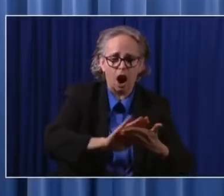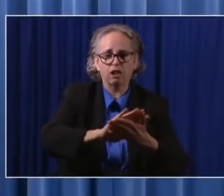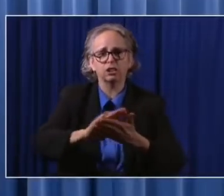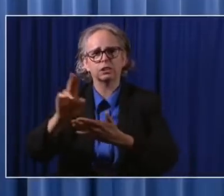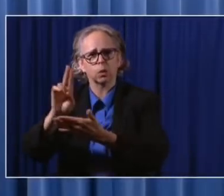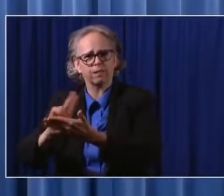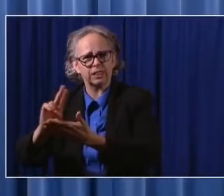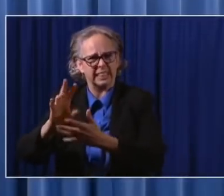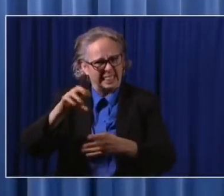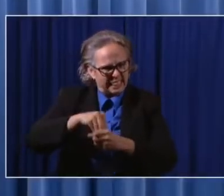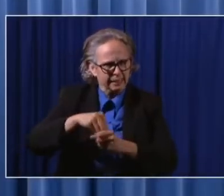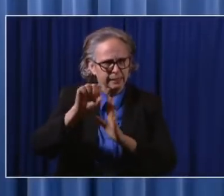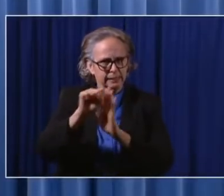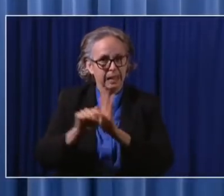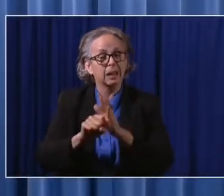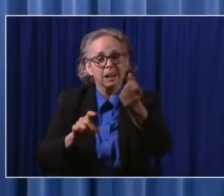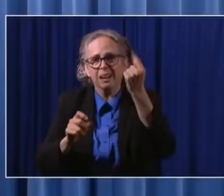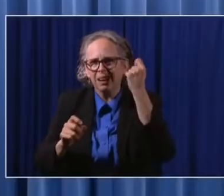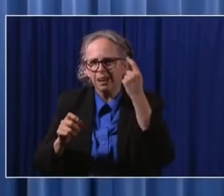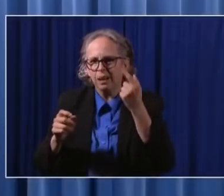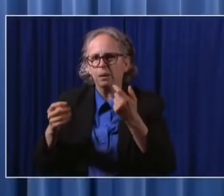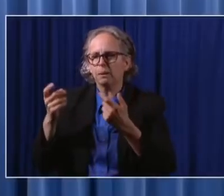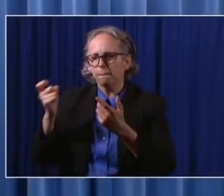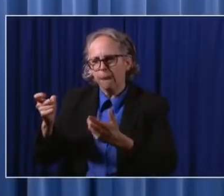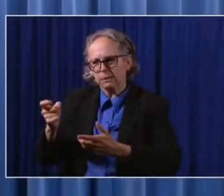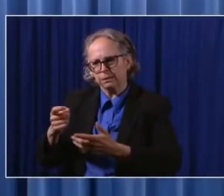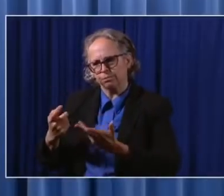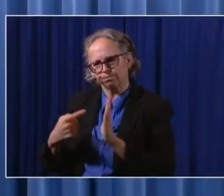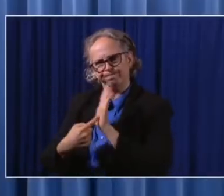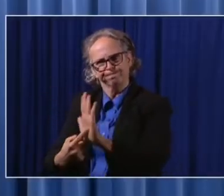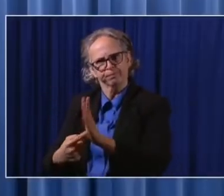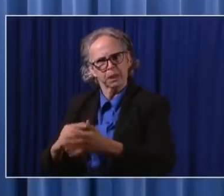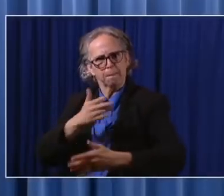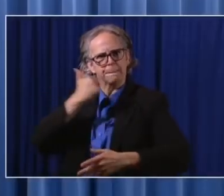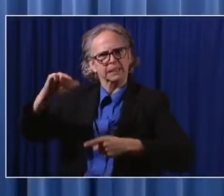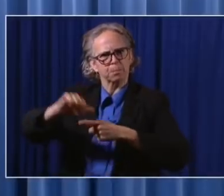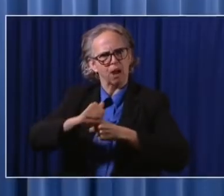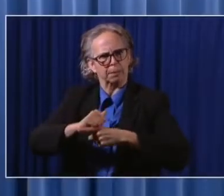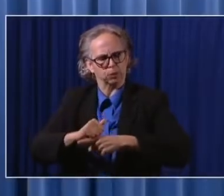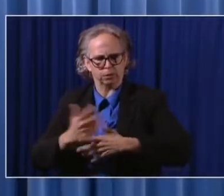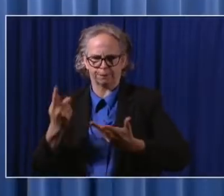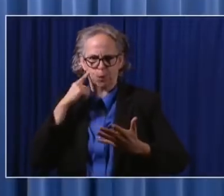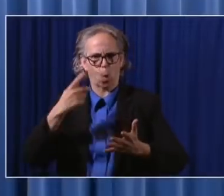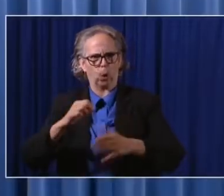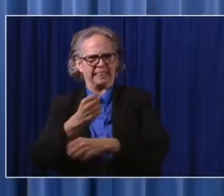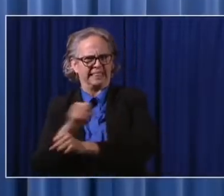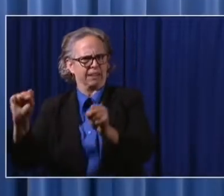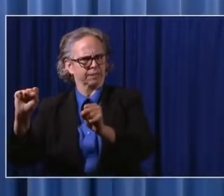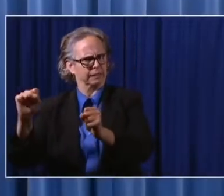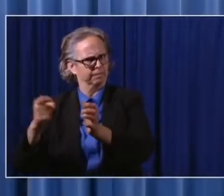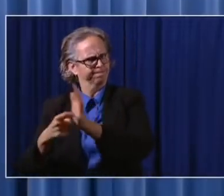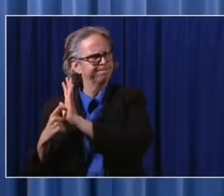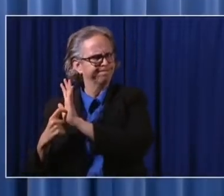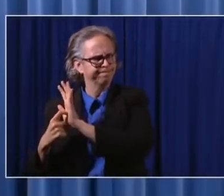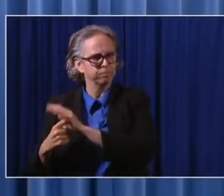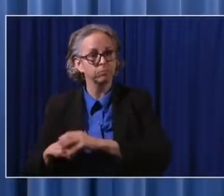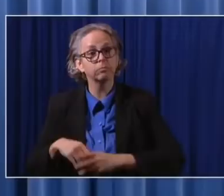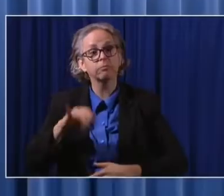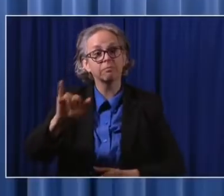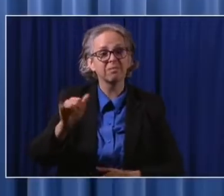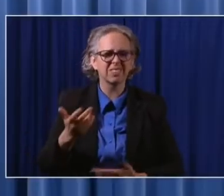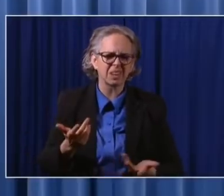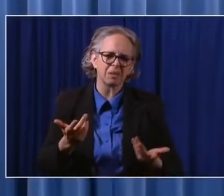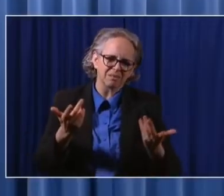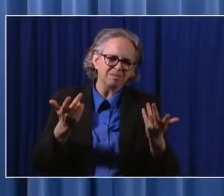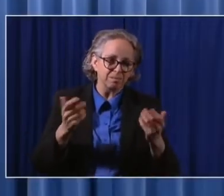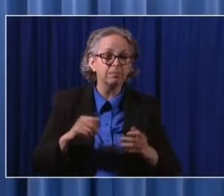further enhance those standards. By implementing these minimum requirements and implementing best practices, our higher